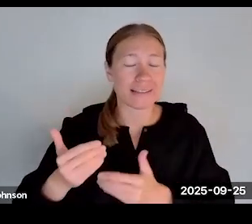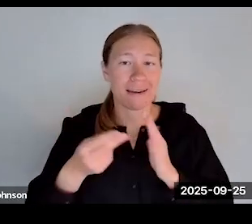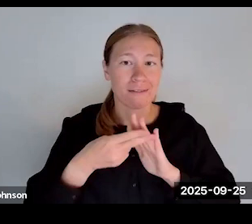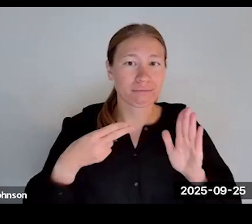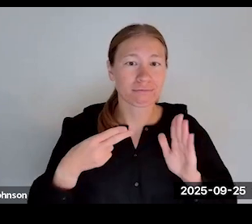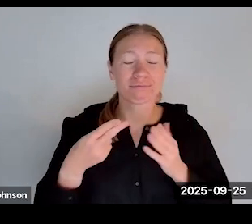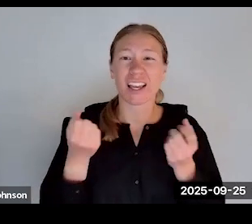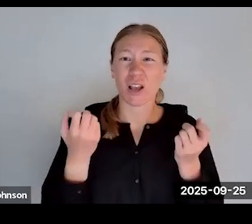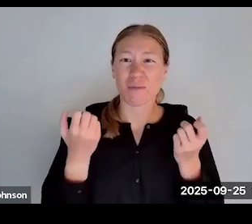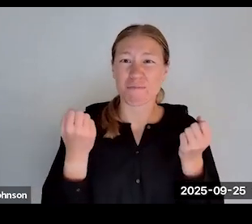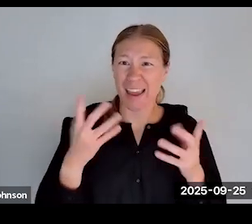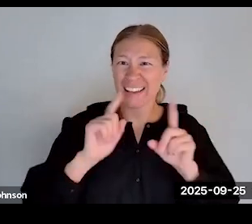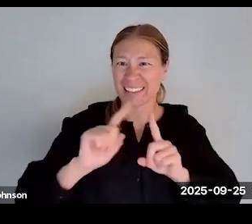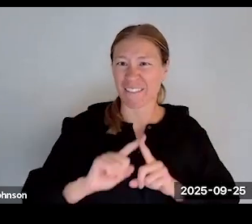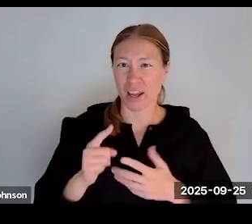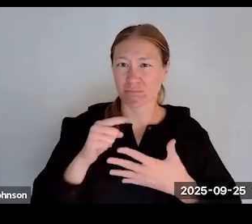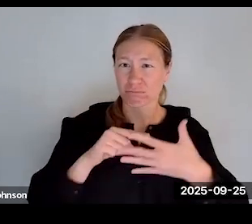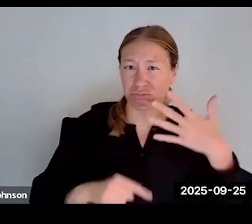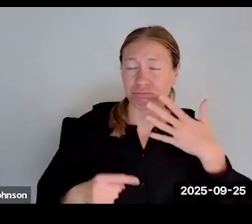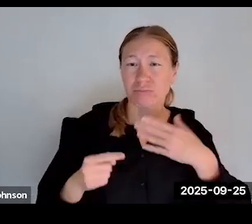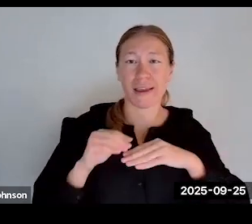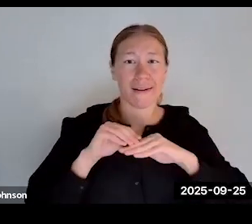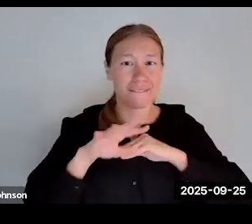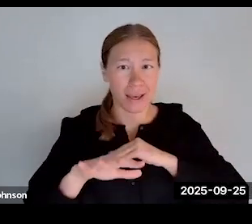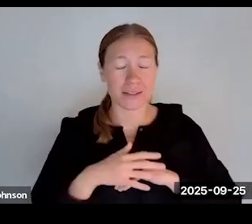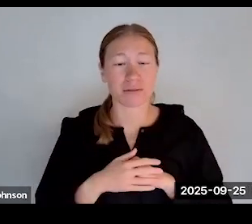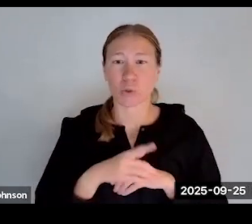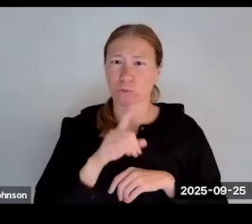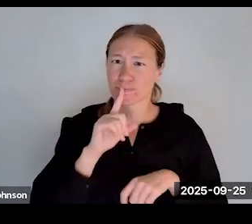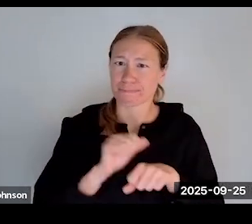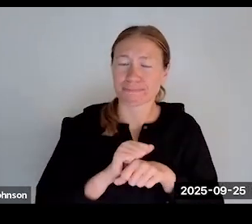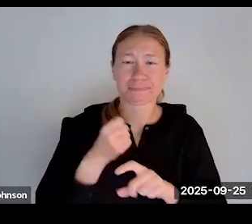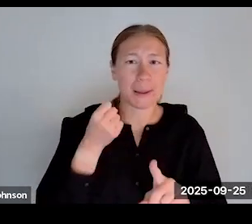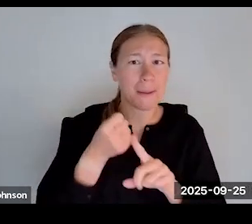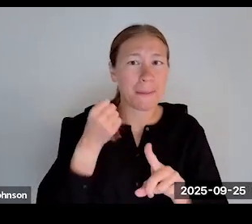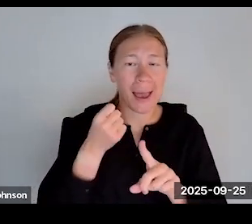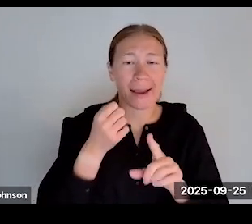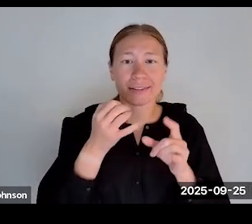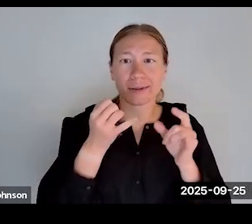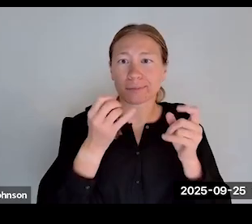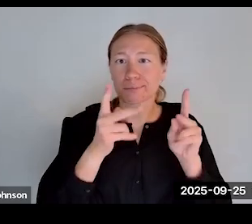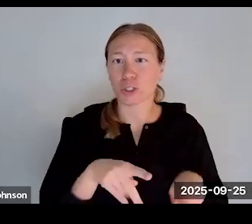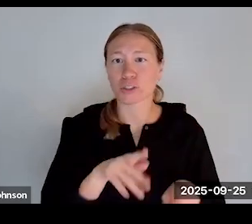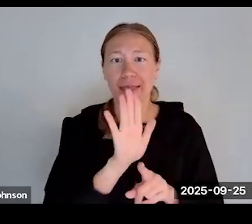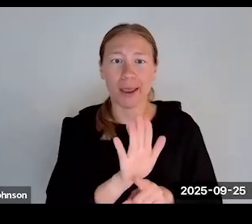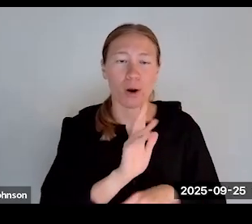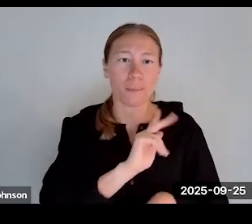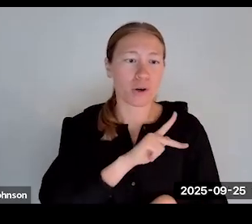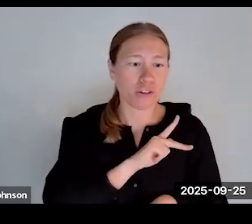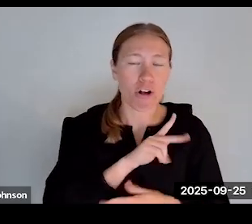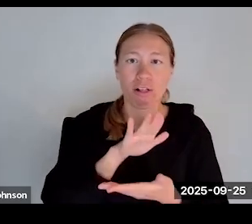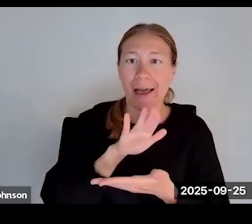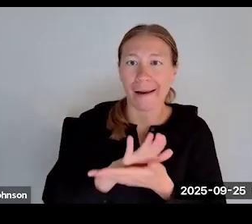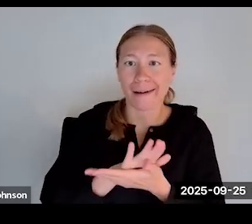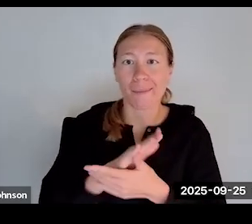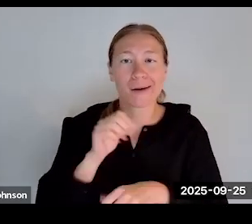a wide range of conditions that have significant impacts on an individual's personal, academic, and